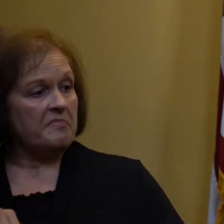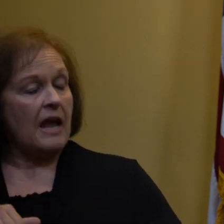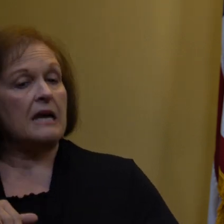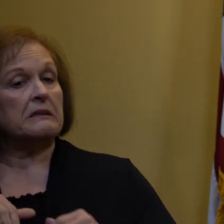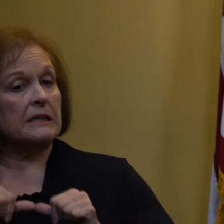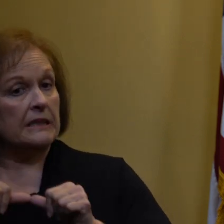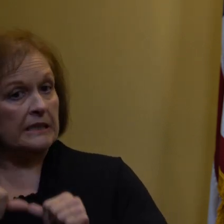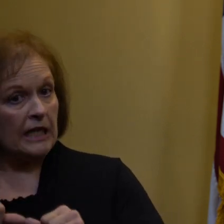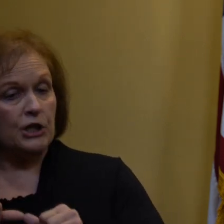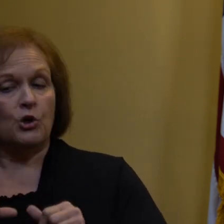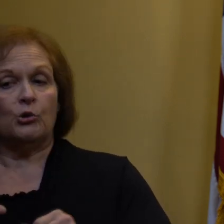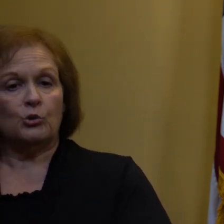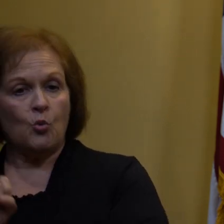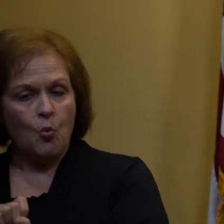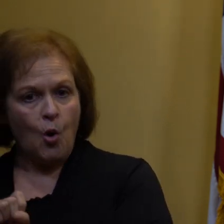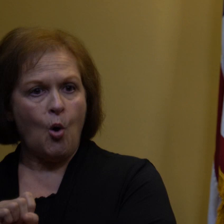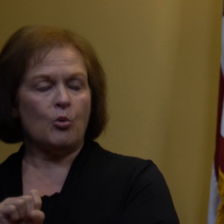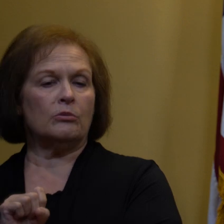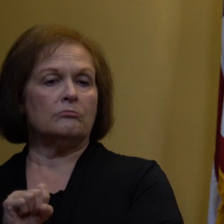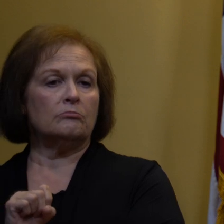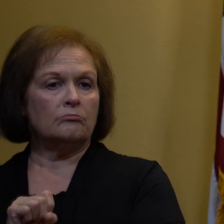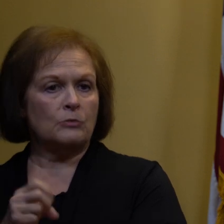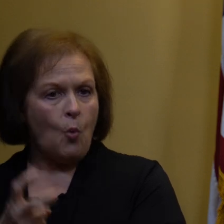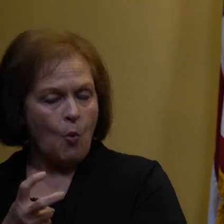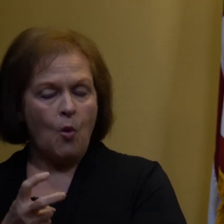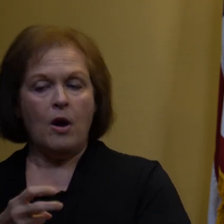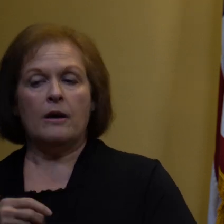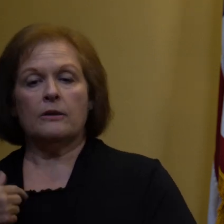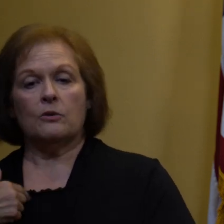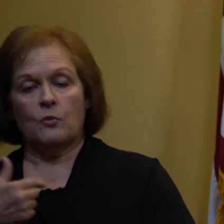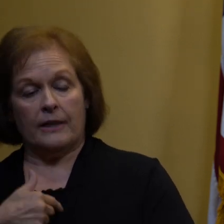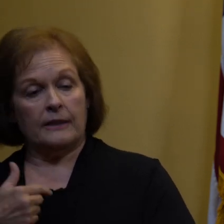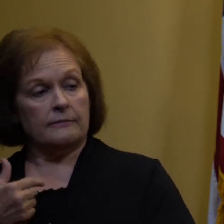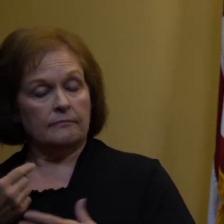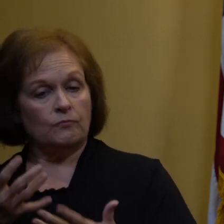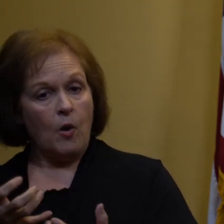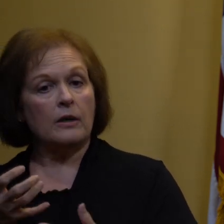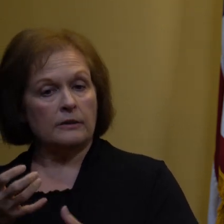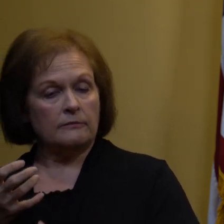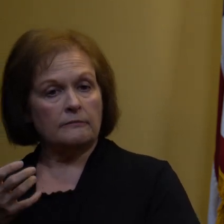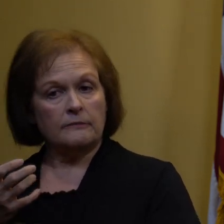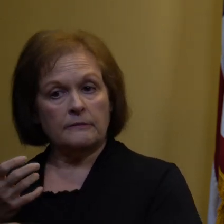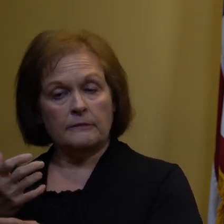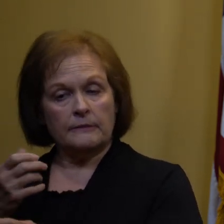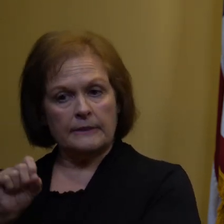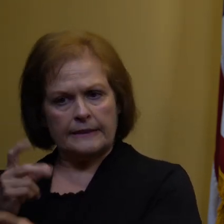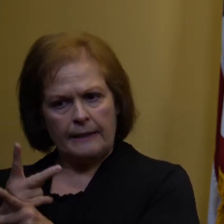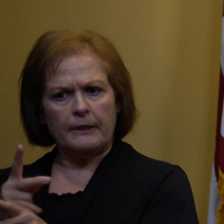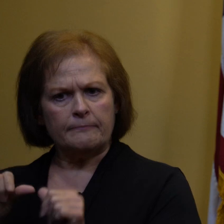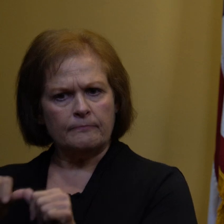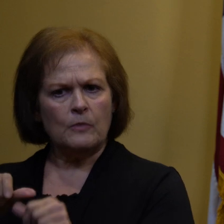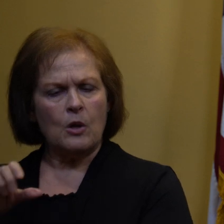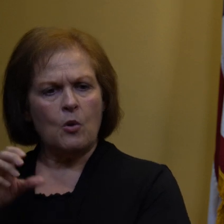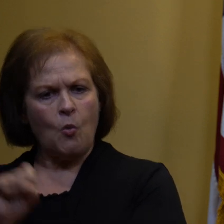every day, giving it all that they have, and of course, we pushing towards working throughout the criminal justice system, meaning